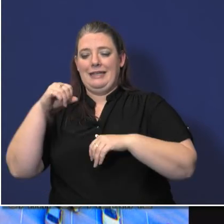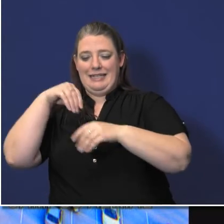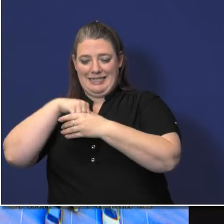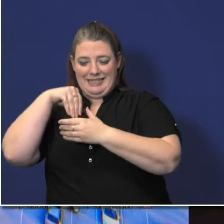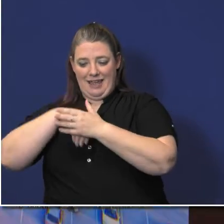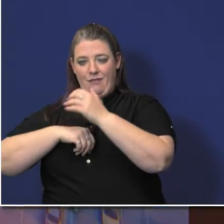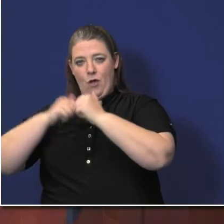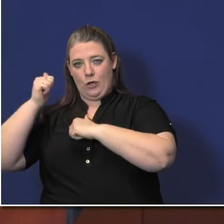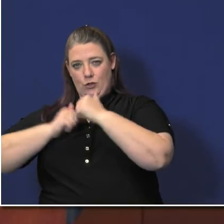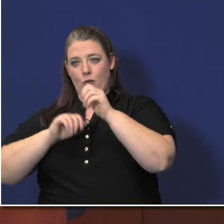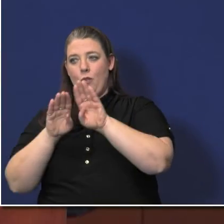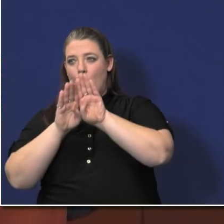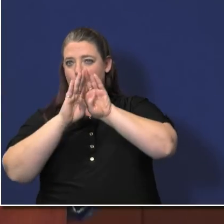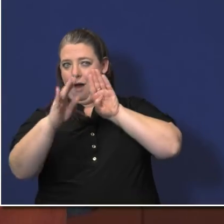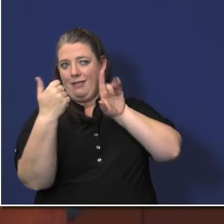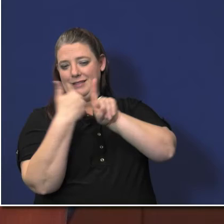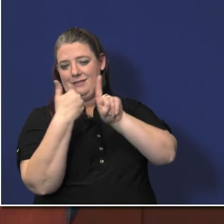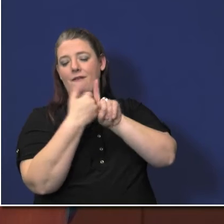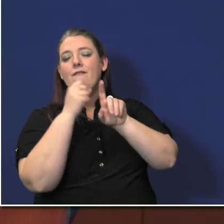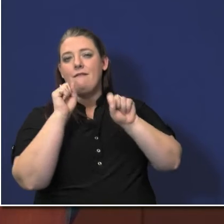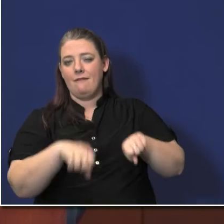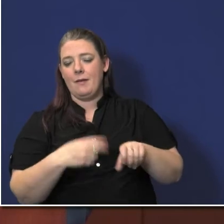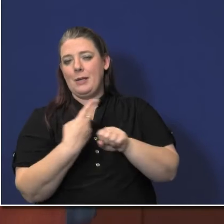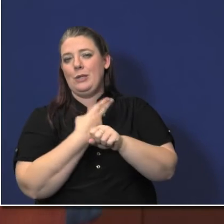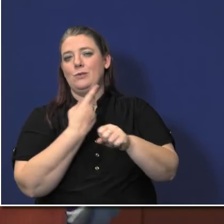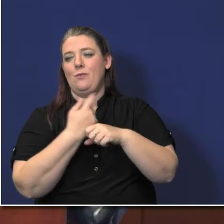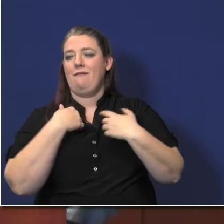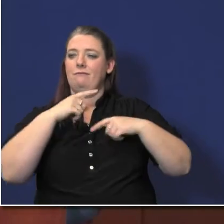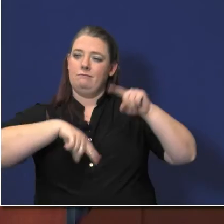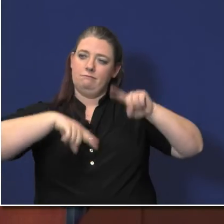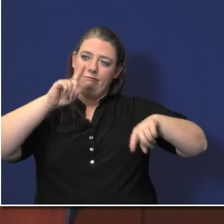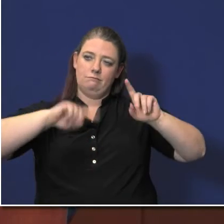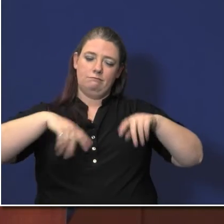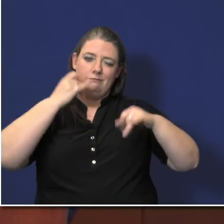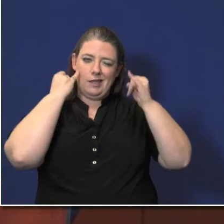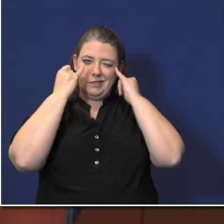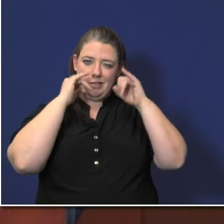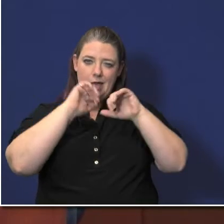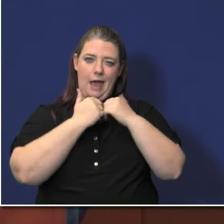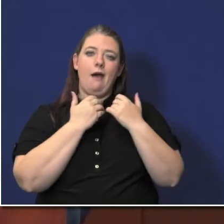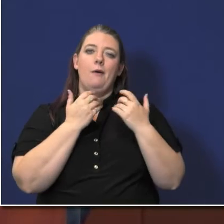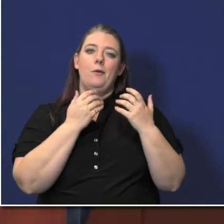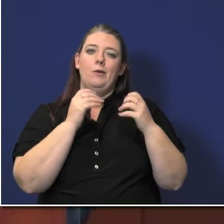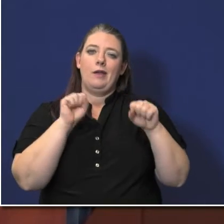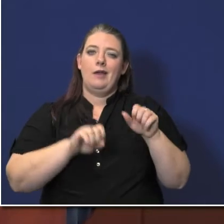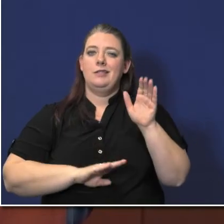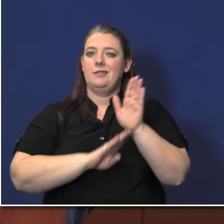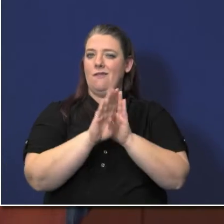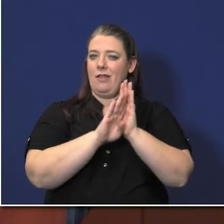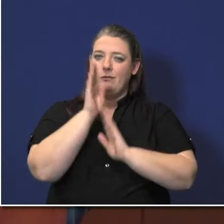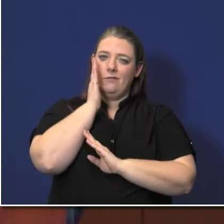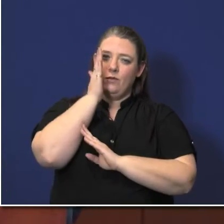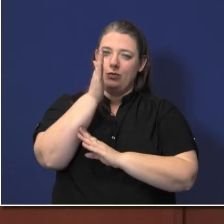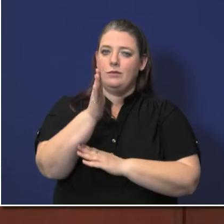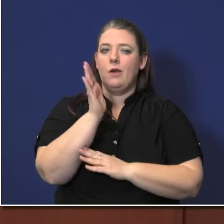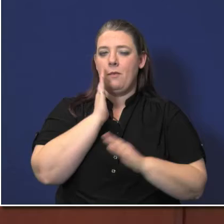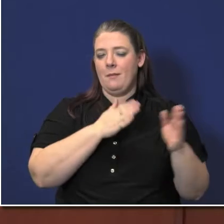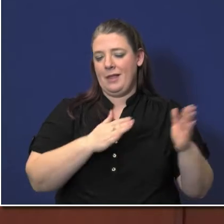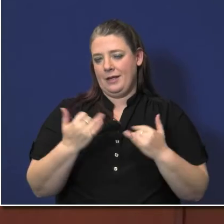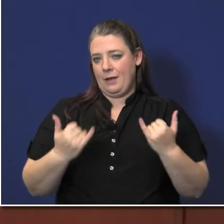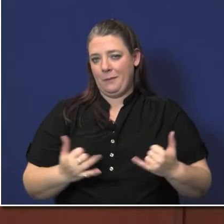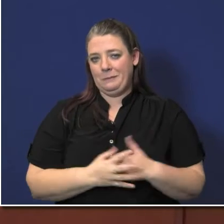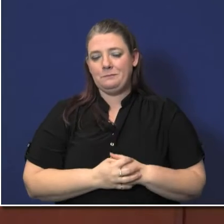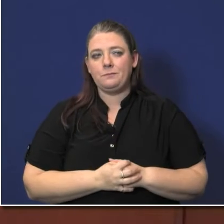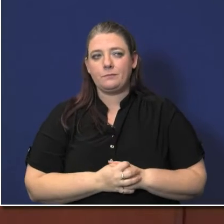so that the wall could be used. We have a variety of different ideas of how that may develop in the future, and we plan for it now. Why